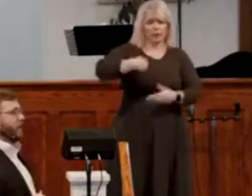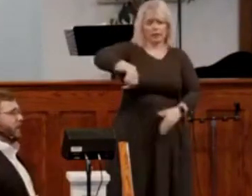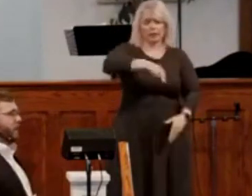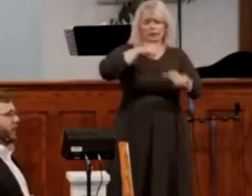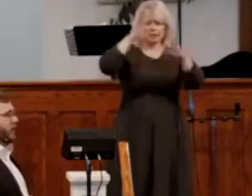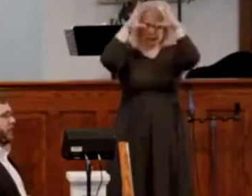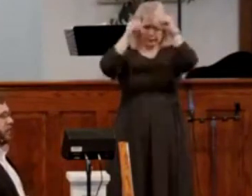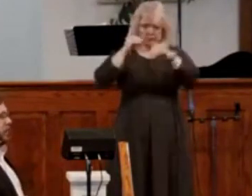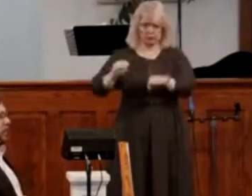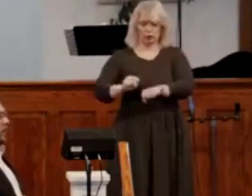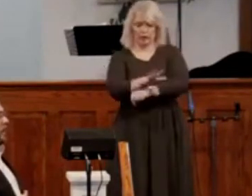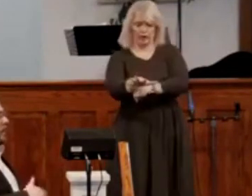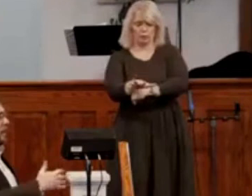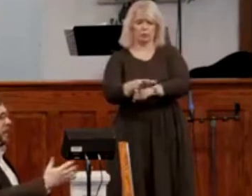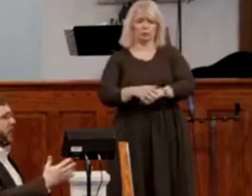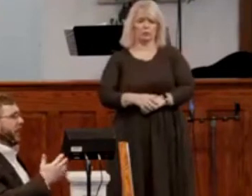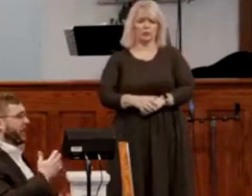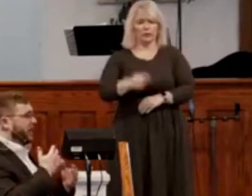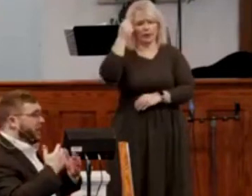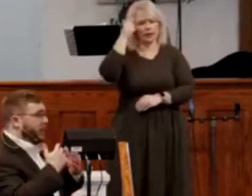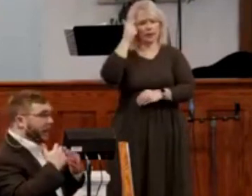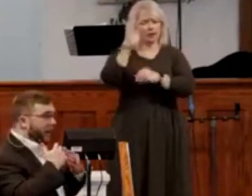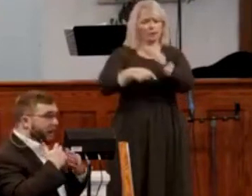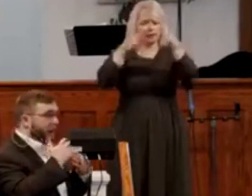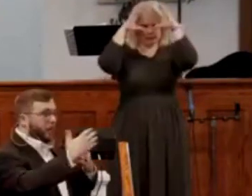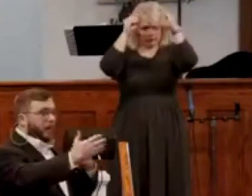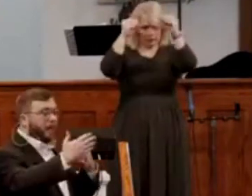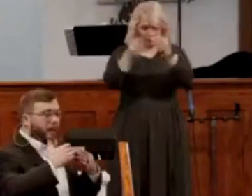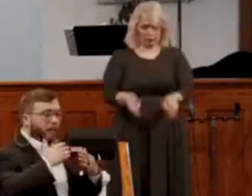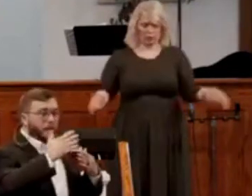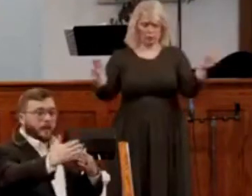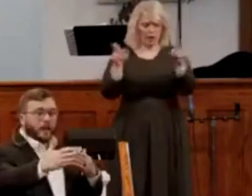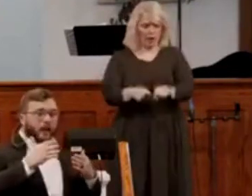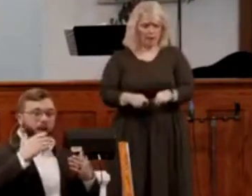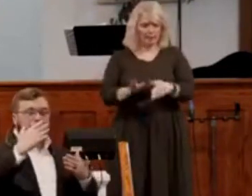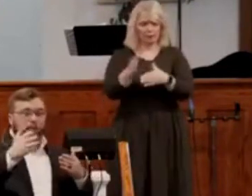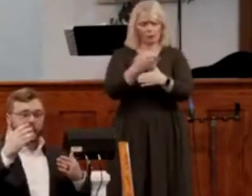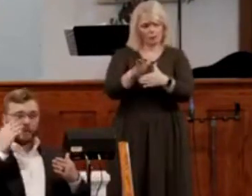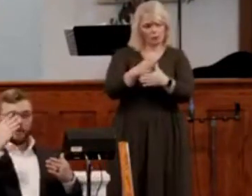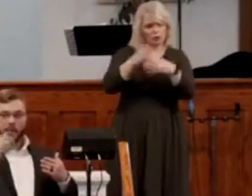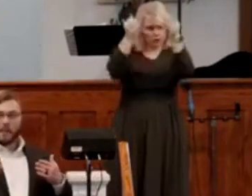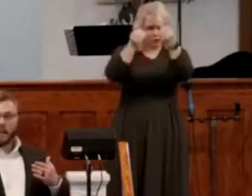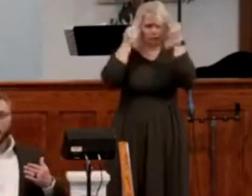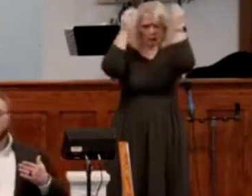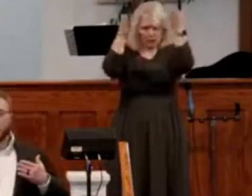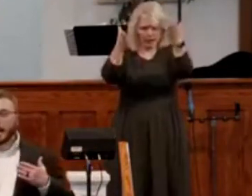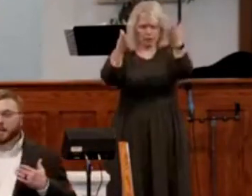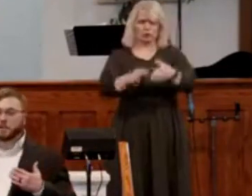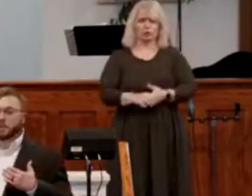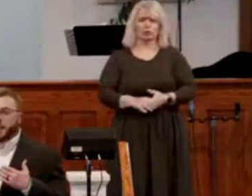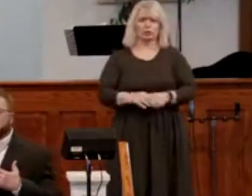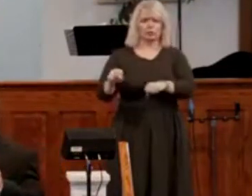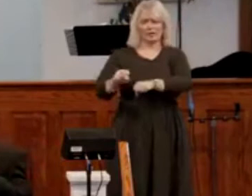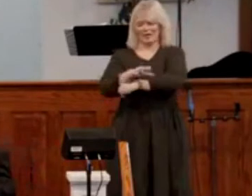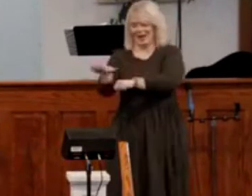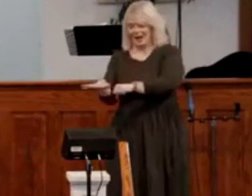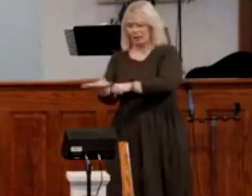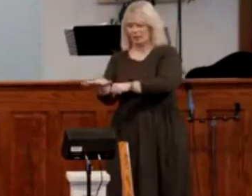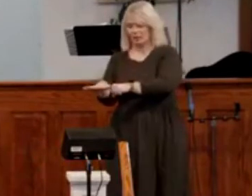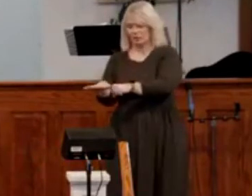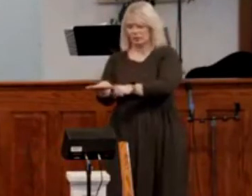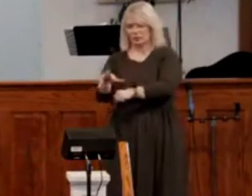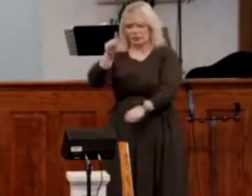and to counsel. Think about teaching as this is what's happening when we're sharing information. But counsel, that's the